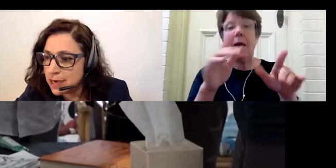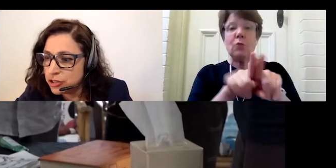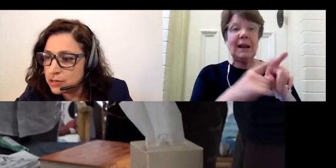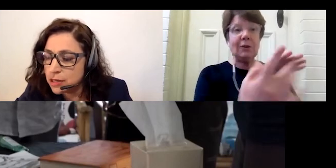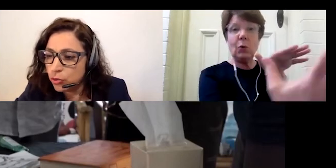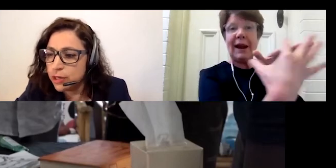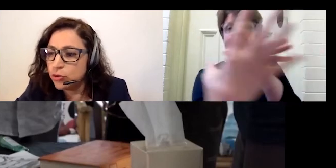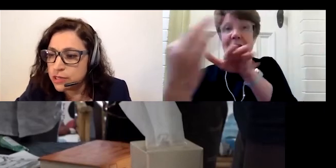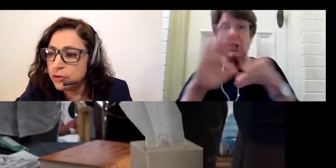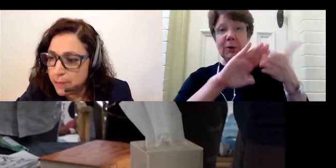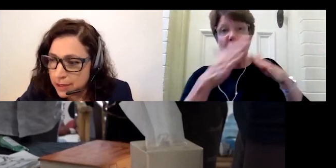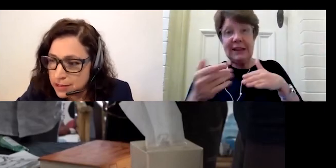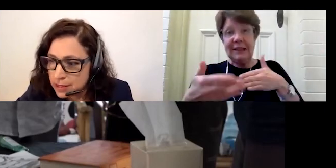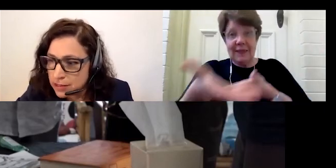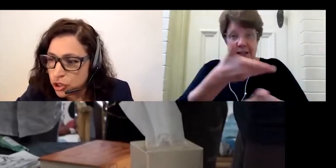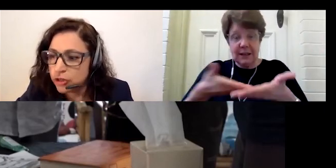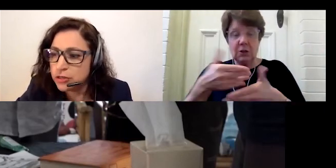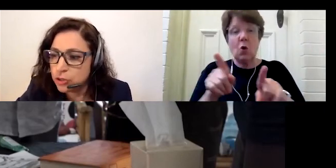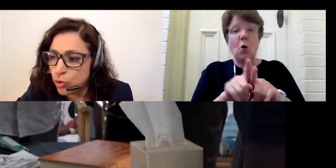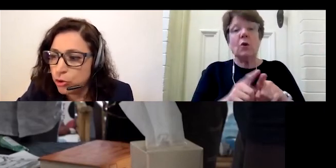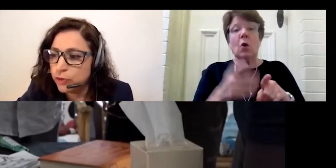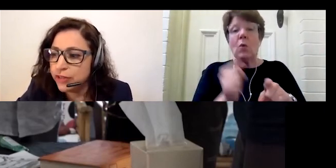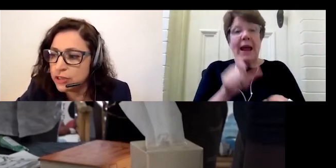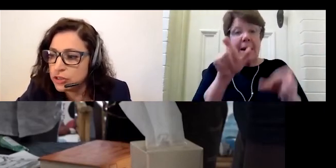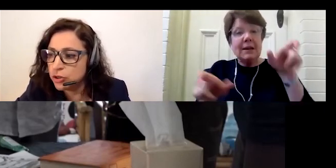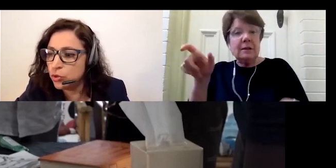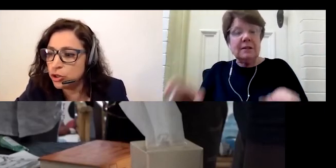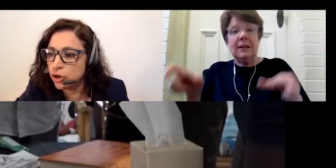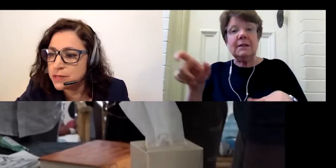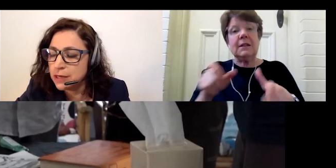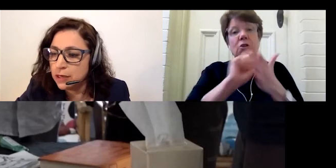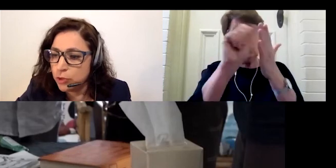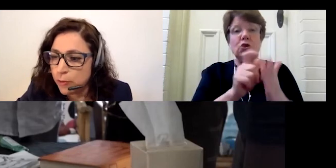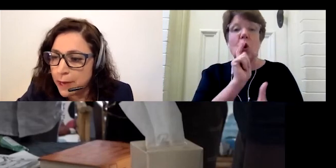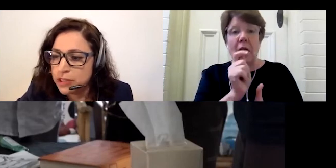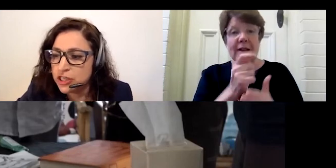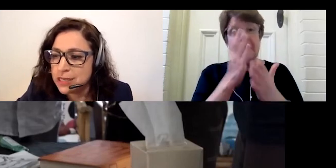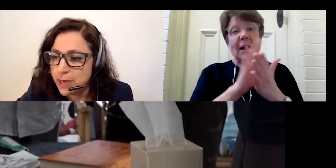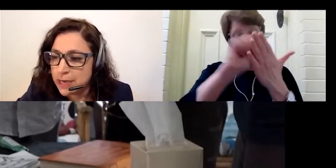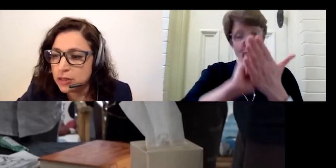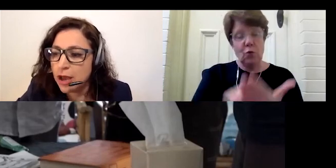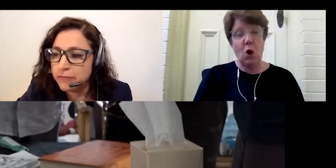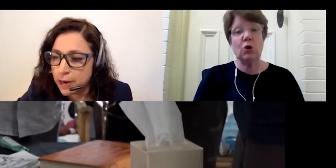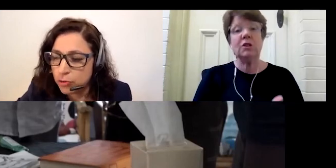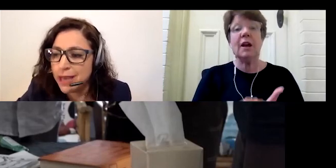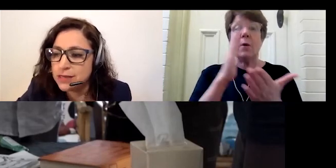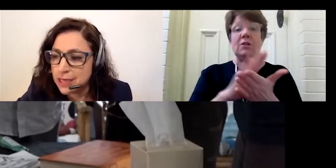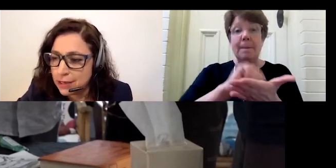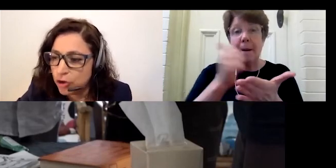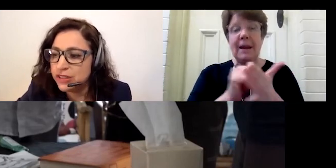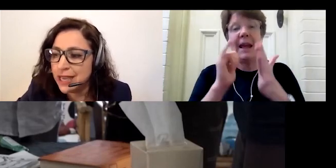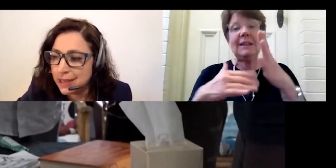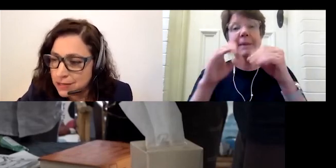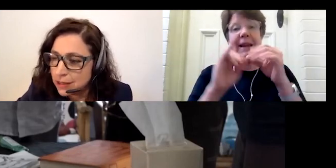these discussions. We also embedded citizen journalists who wrote reflections on the workshops, which were published in SBS Live, Peril